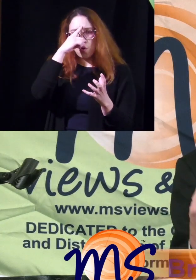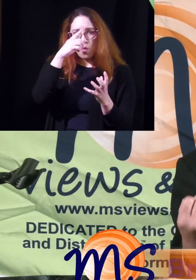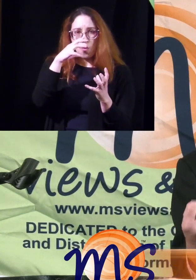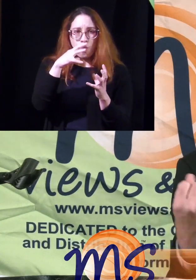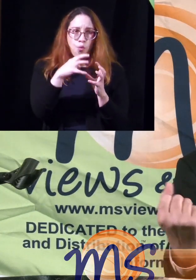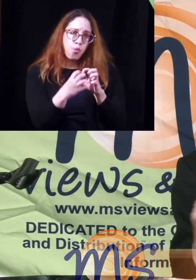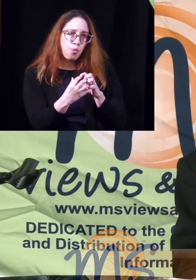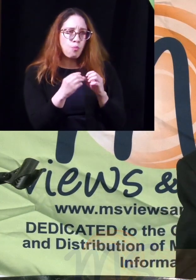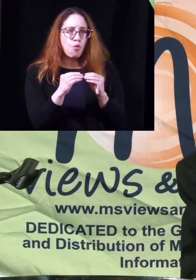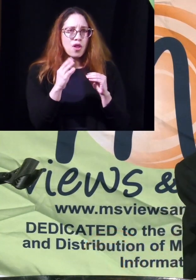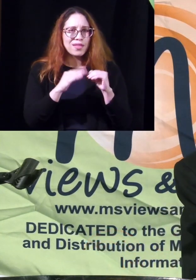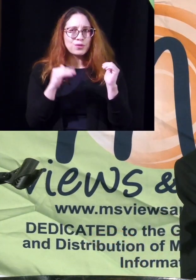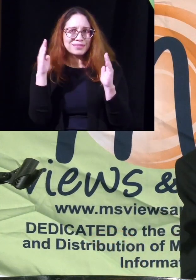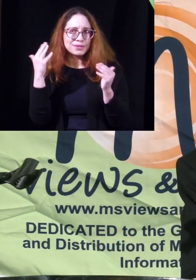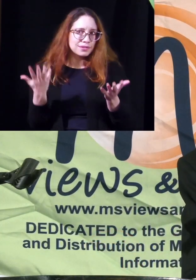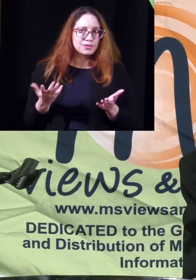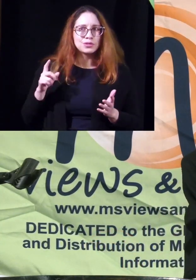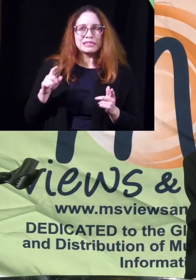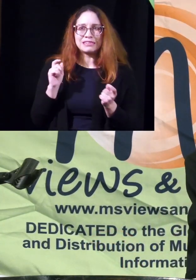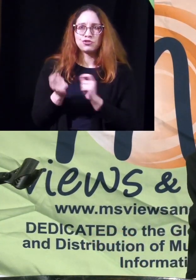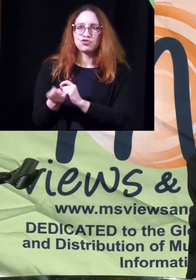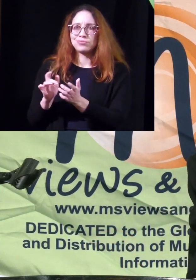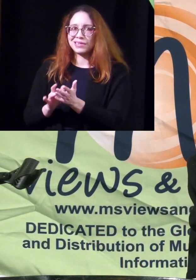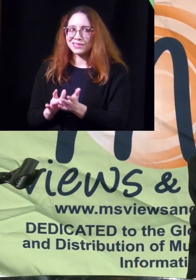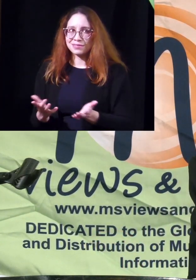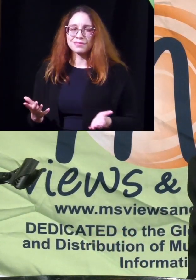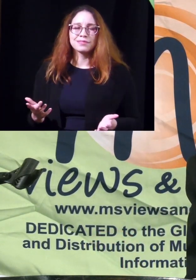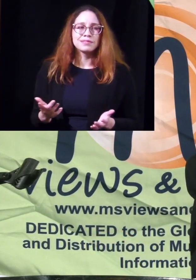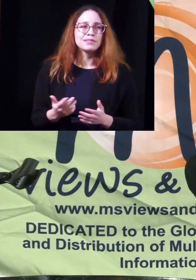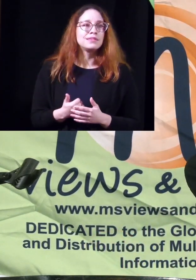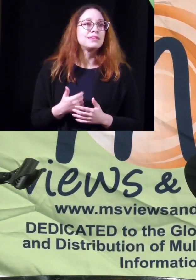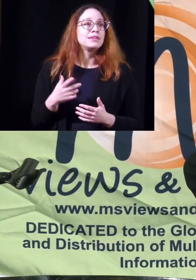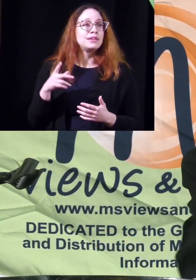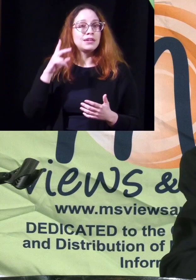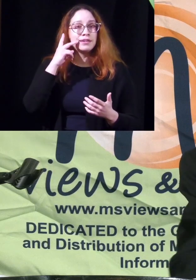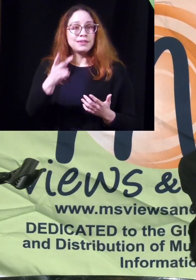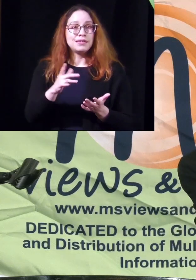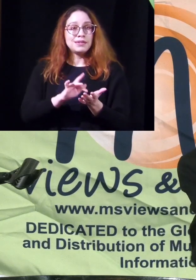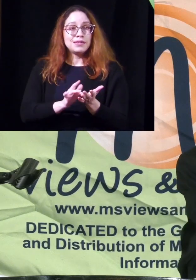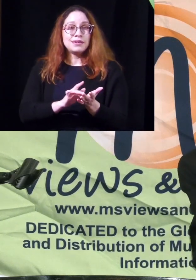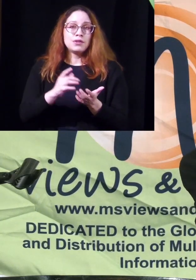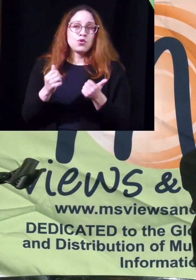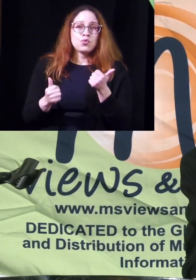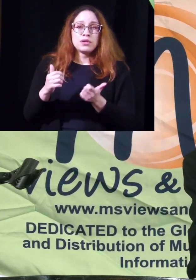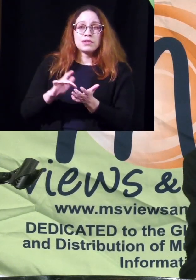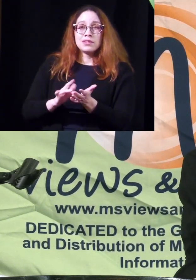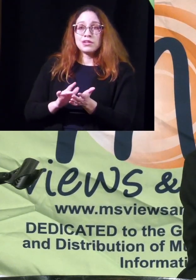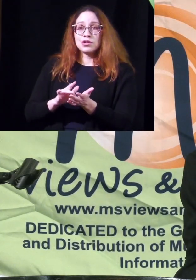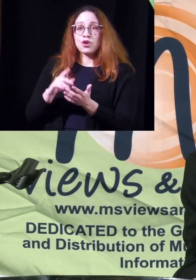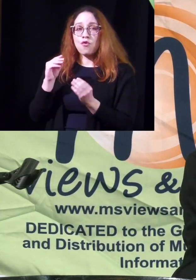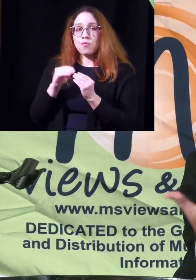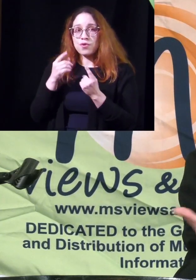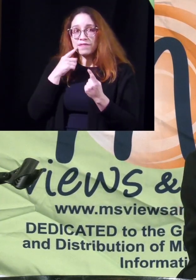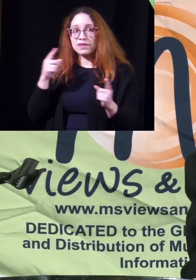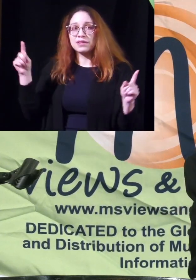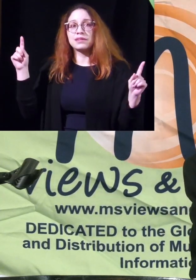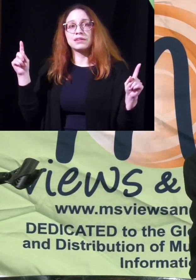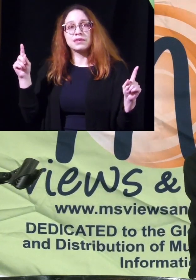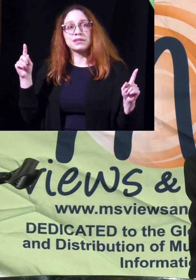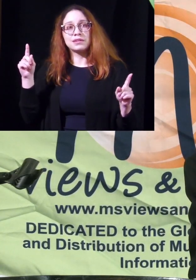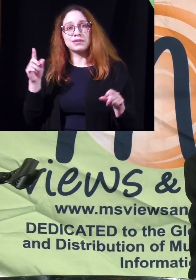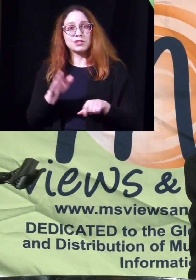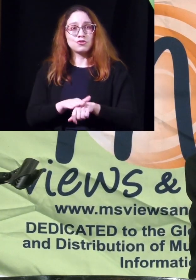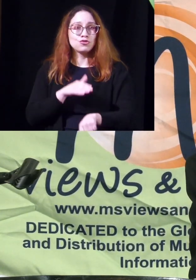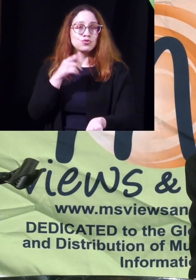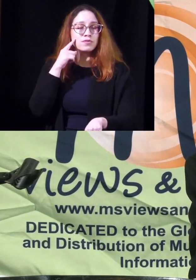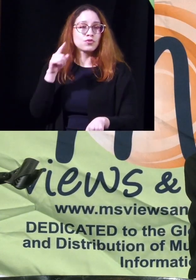than we expect. Maybe it's time to switch to medication, and then look at the medications and say which medications are more effective in slowing down the